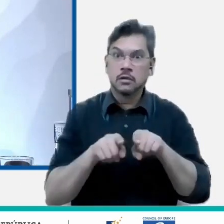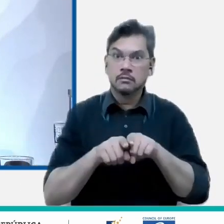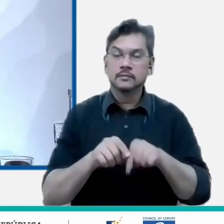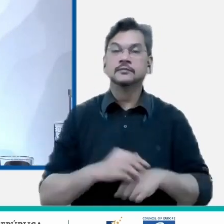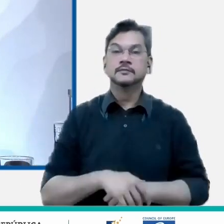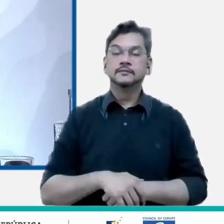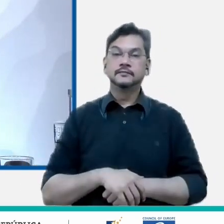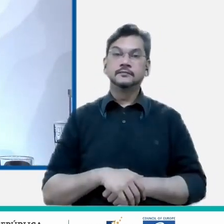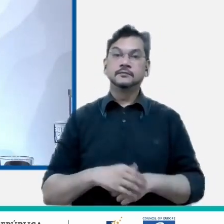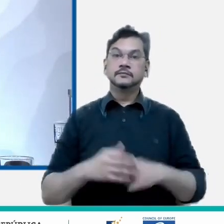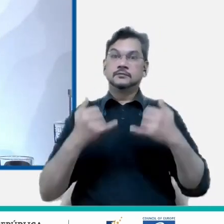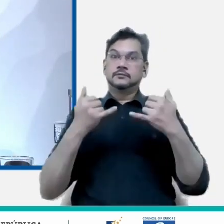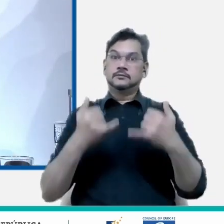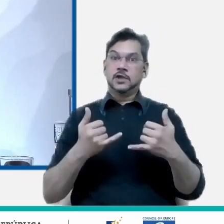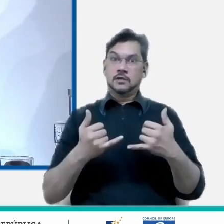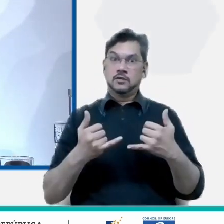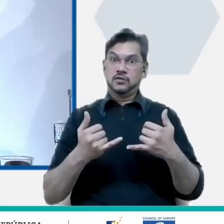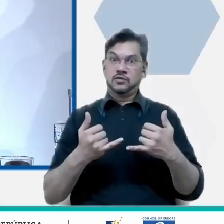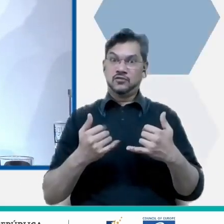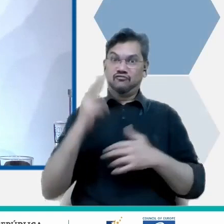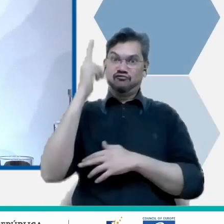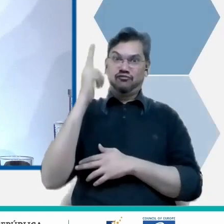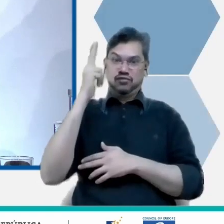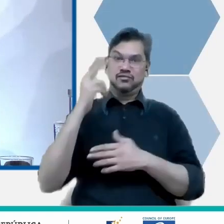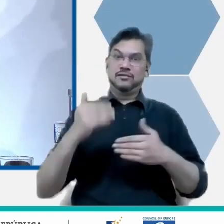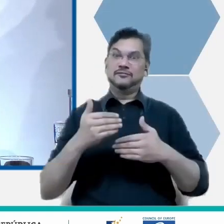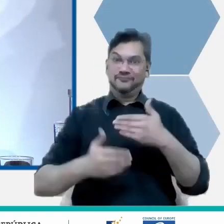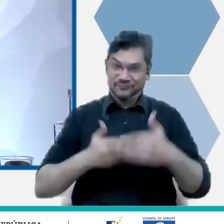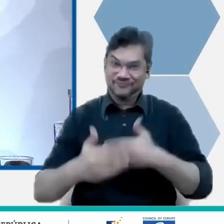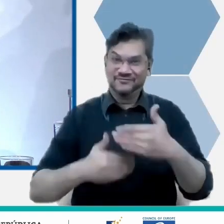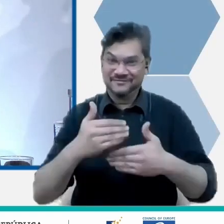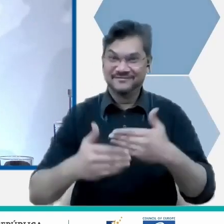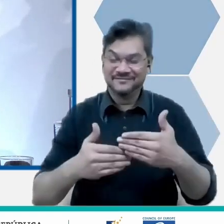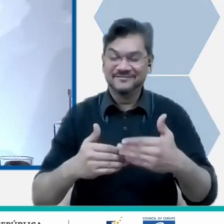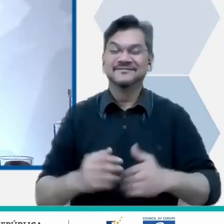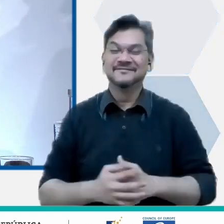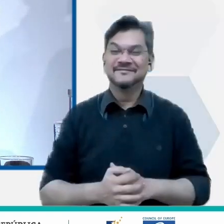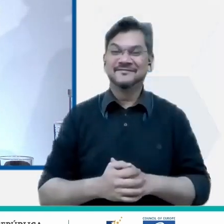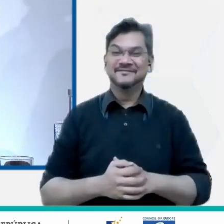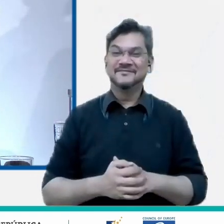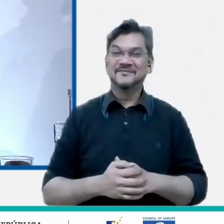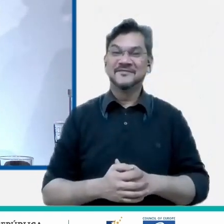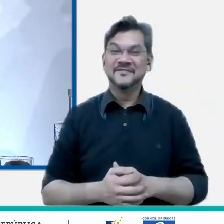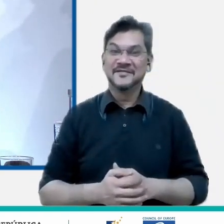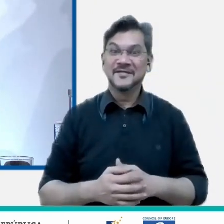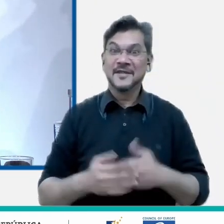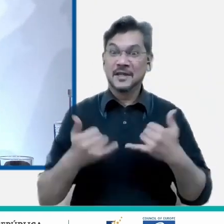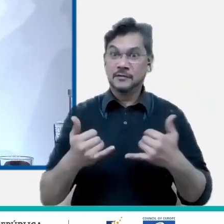pleased to invite Ms. Armine Harapetyan, who was a co-chair of the working